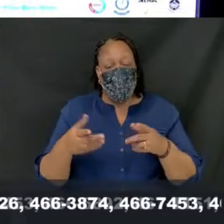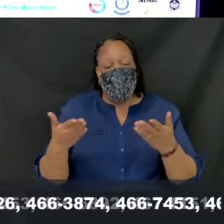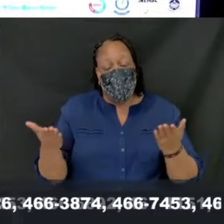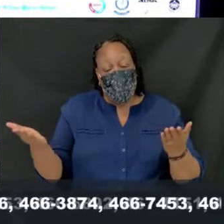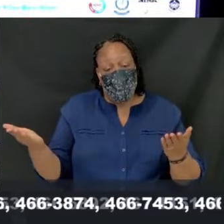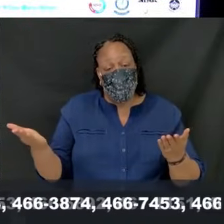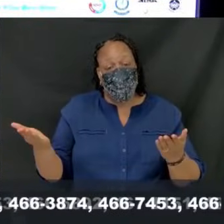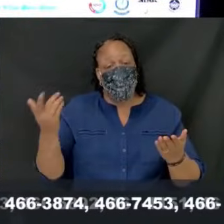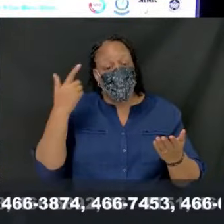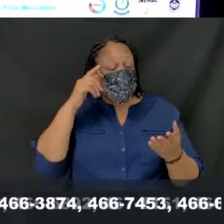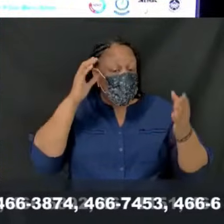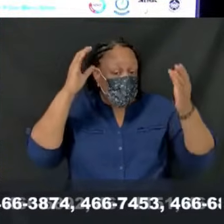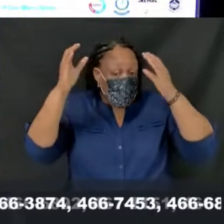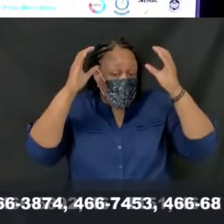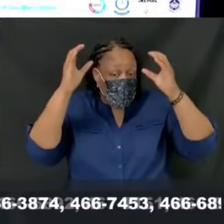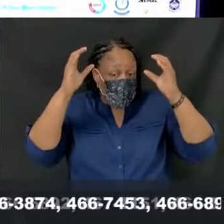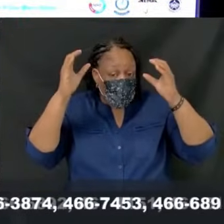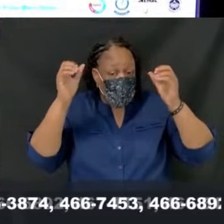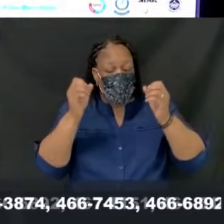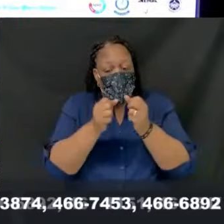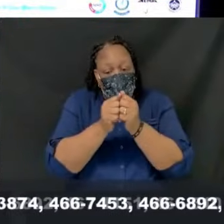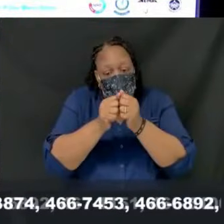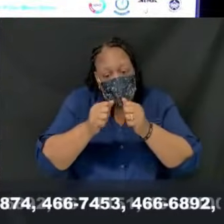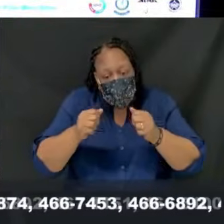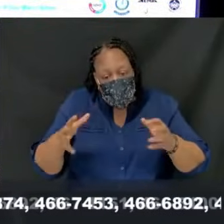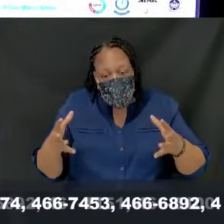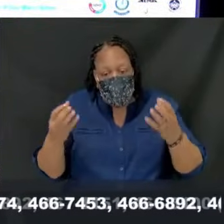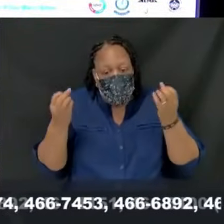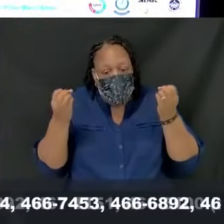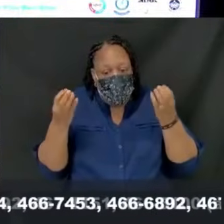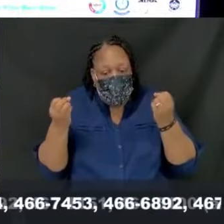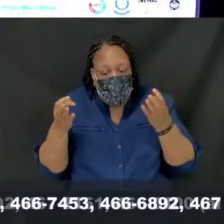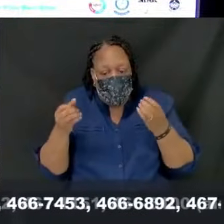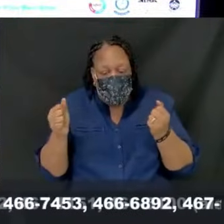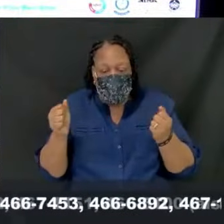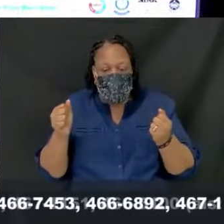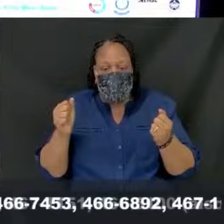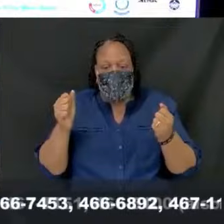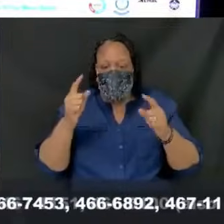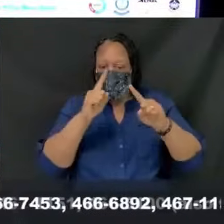let's lessen the restrictions by being responsible citizens. Thank you.